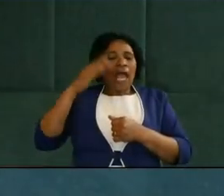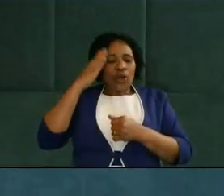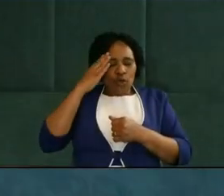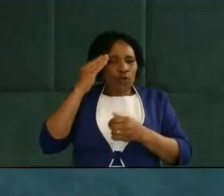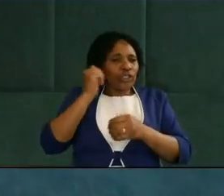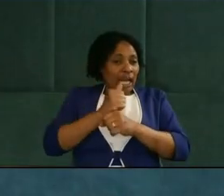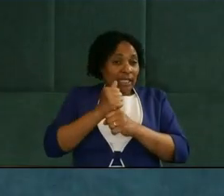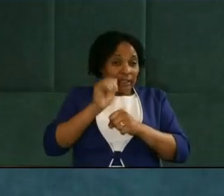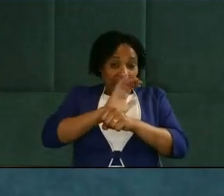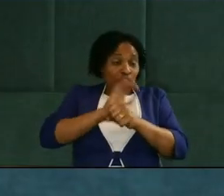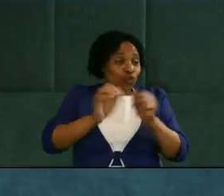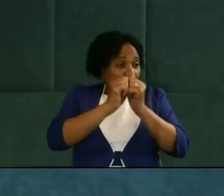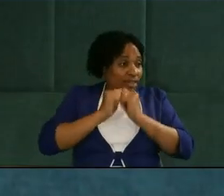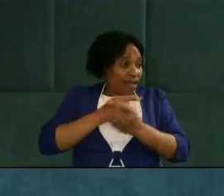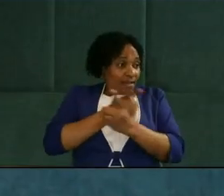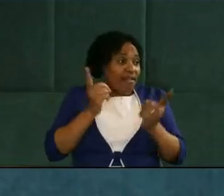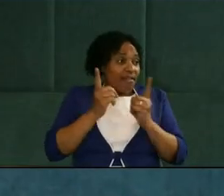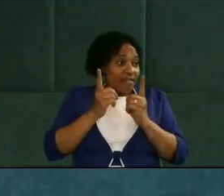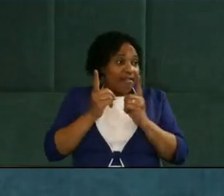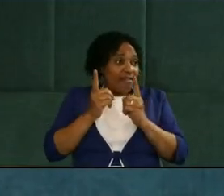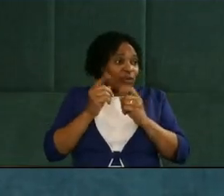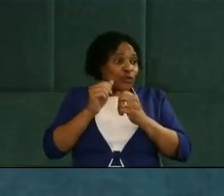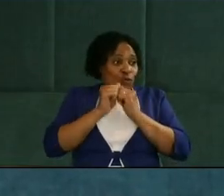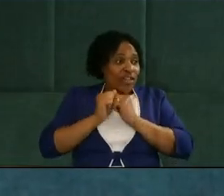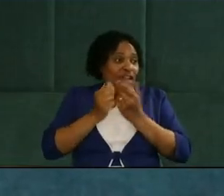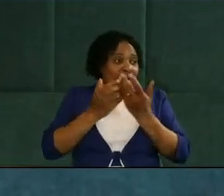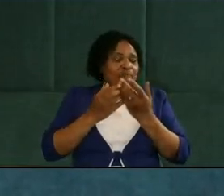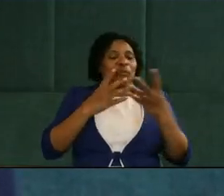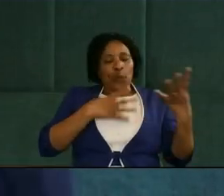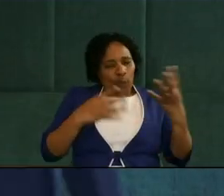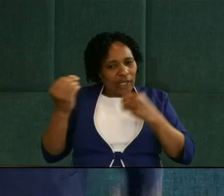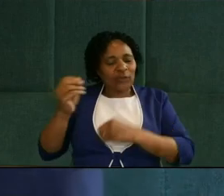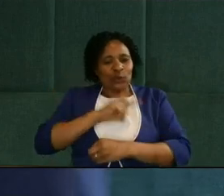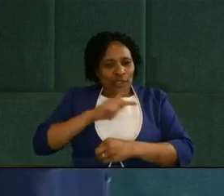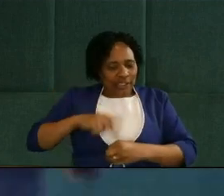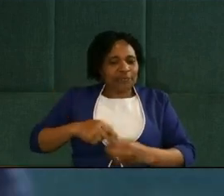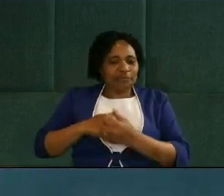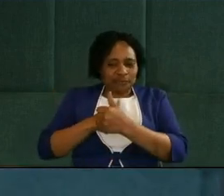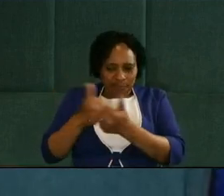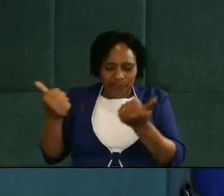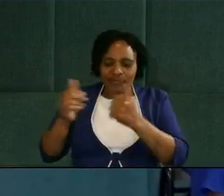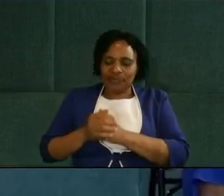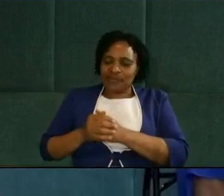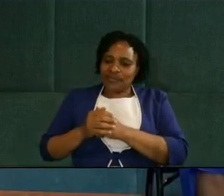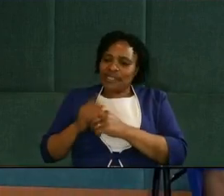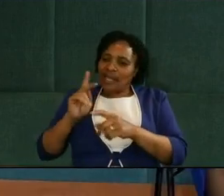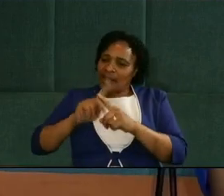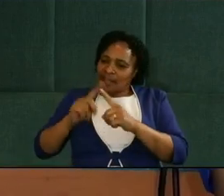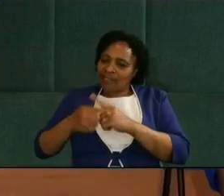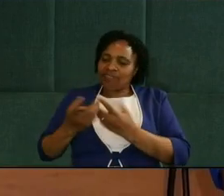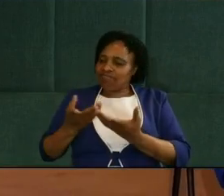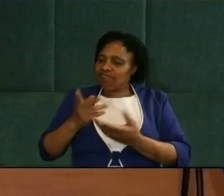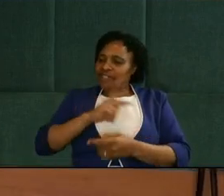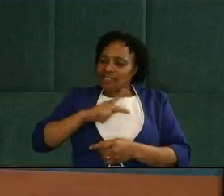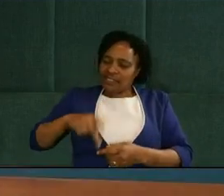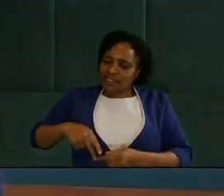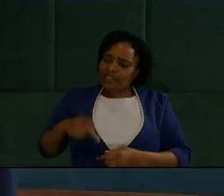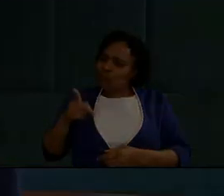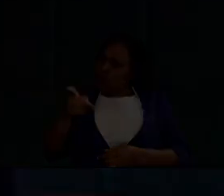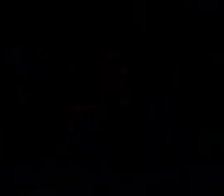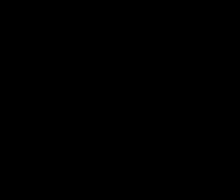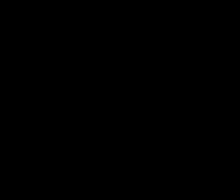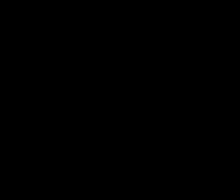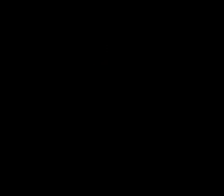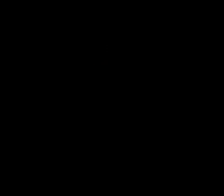with me? Yeah. So he went to the king. King answered and said to Daniel, are you able